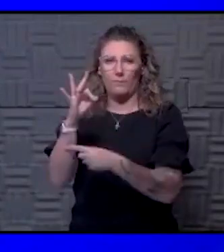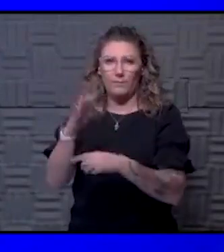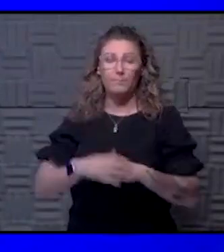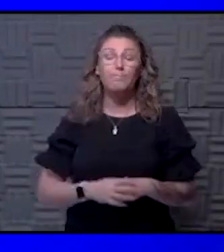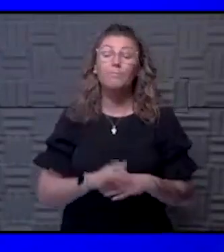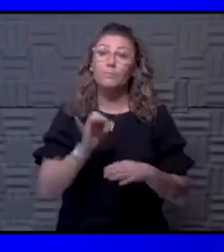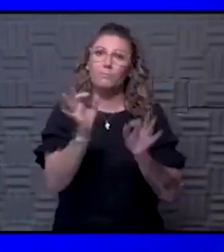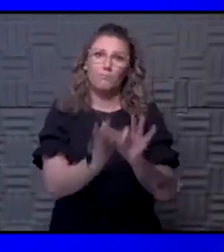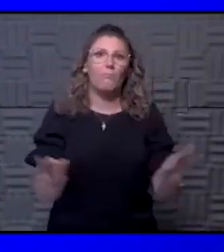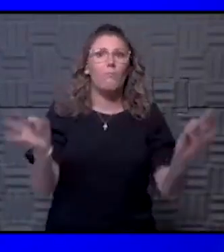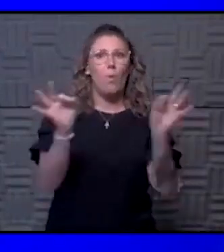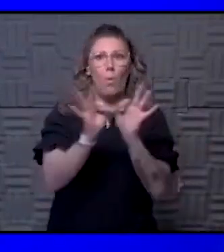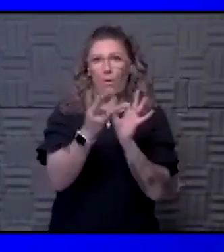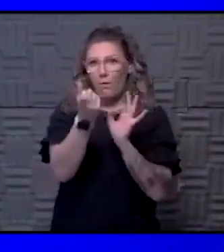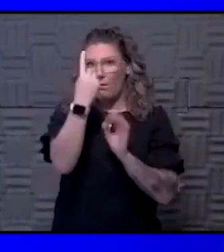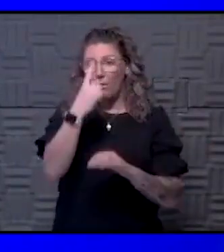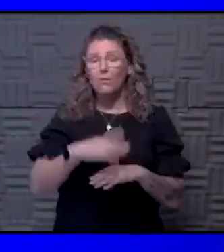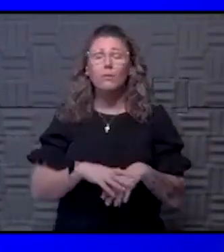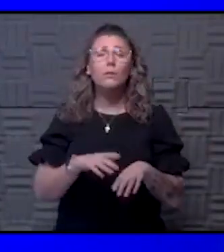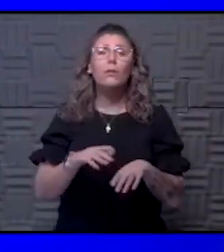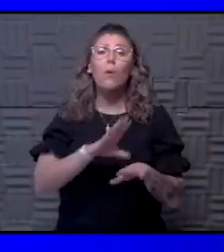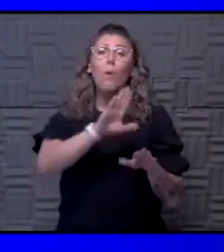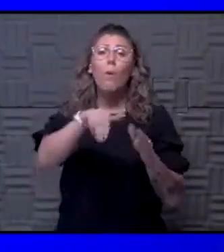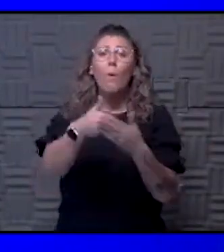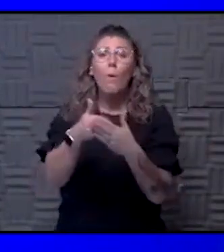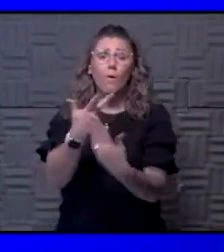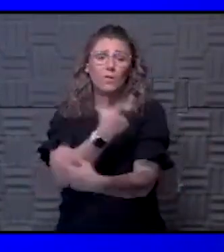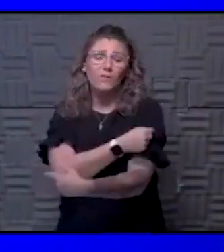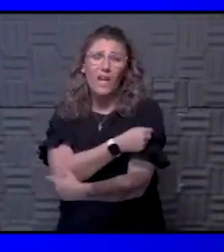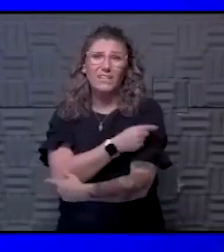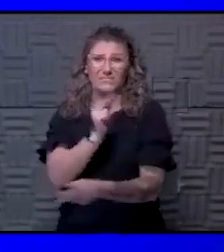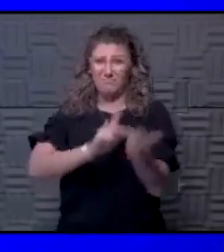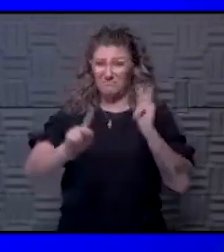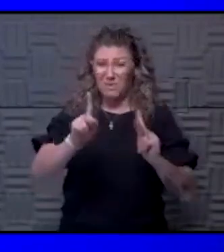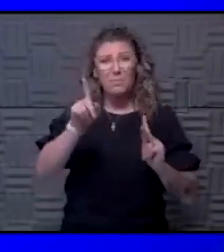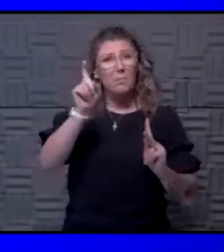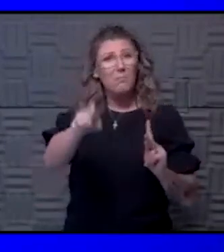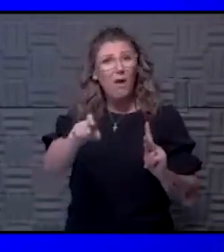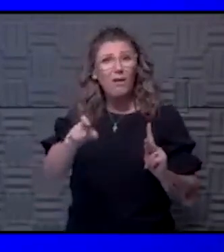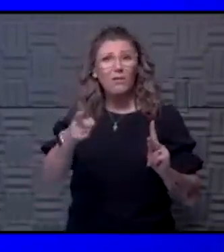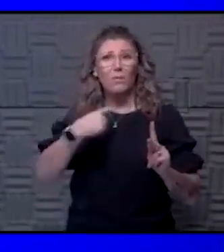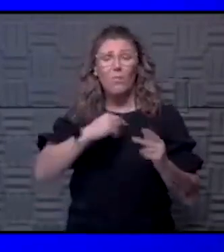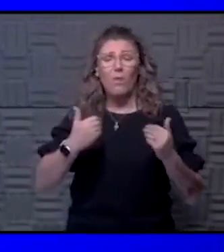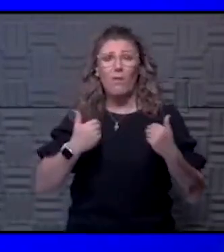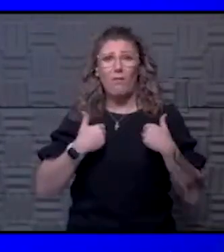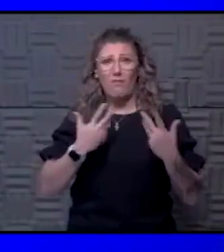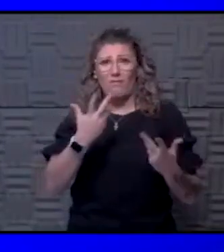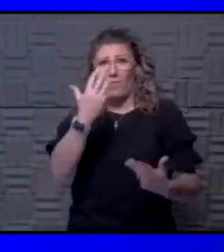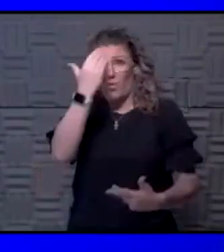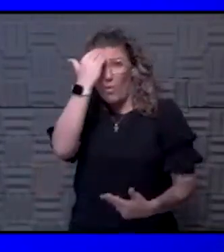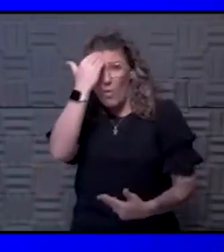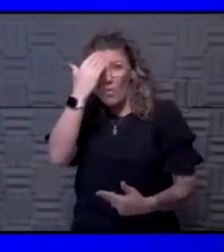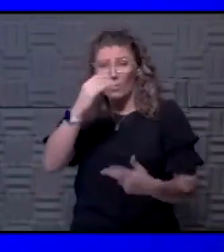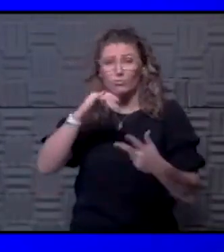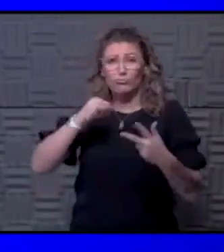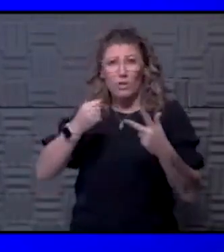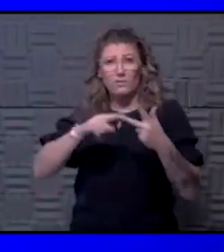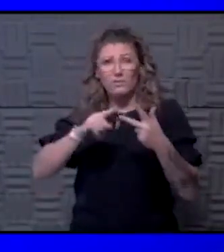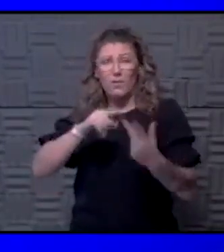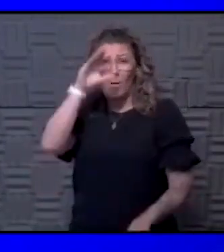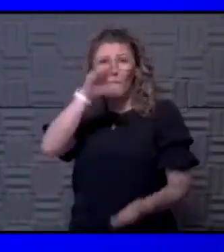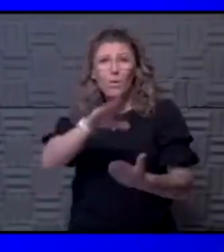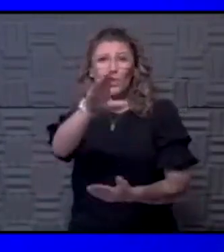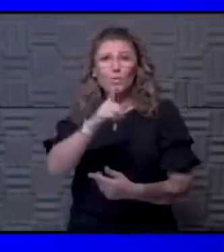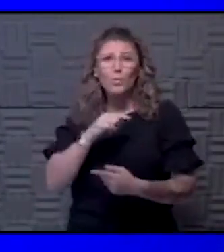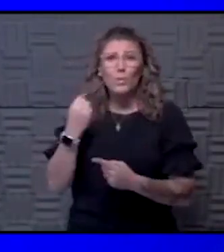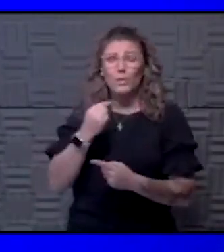to note. But we do need all of these vaccine candidates. We have Johnson & Johnson. We know that they significantly reduce your risk, your whole